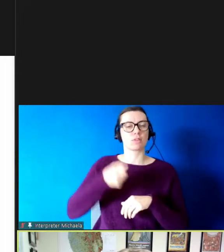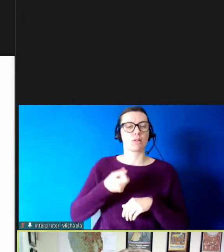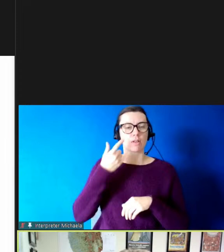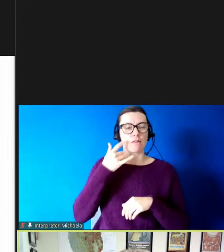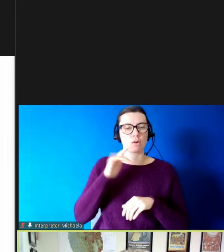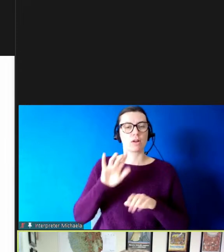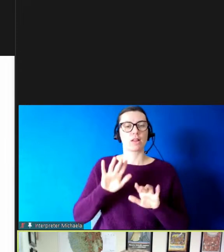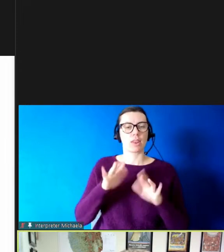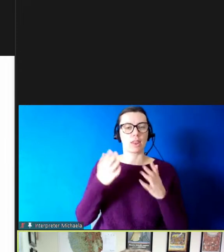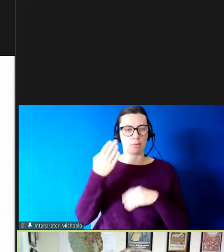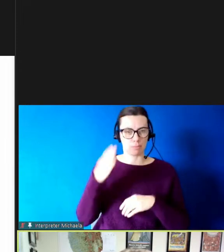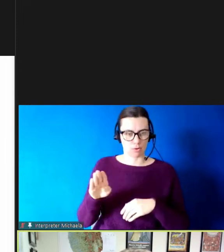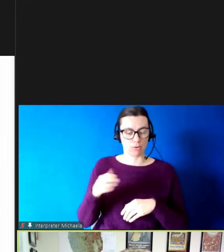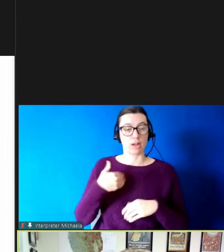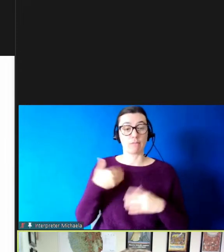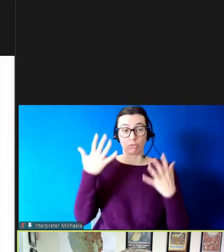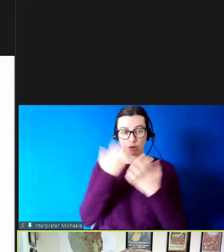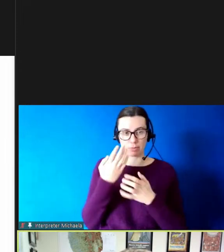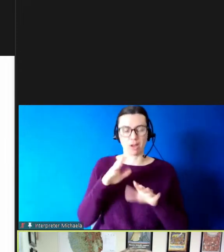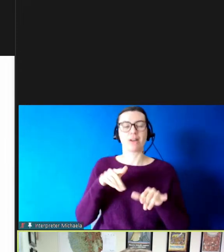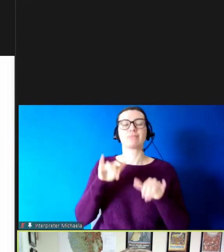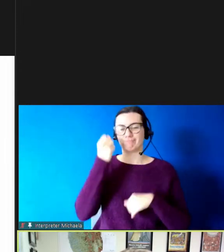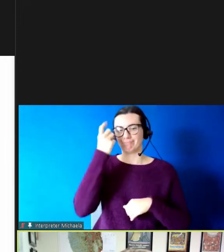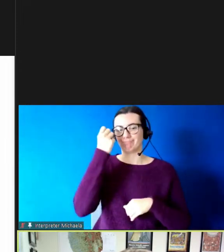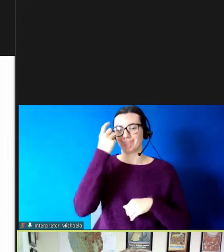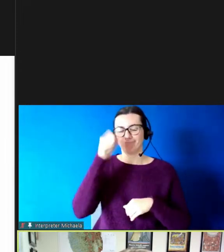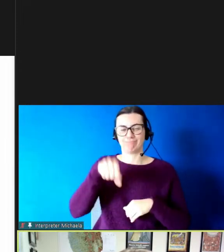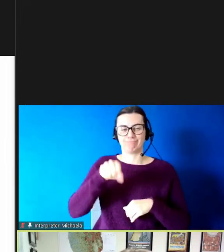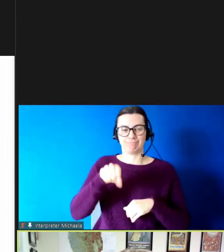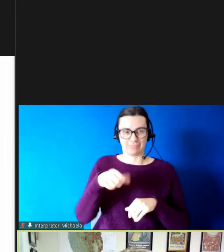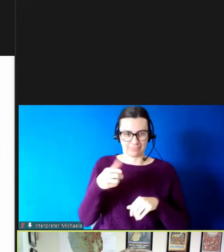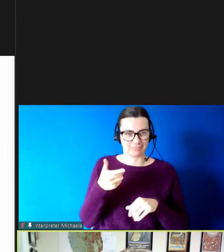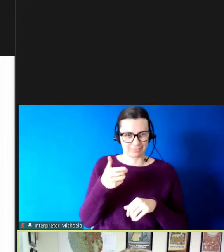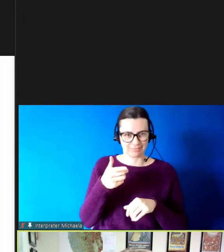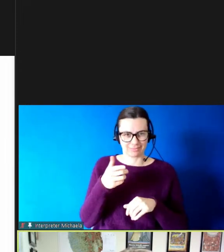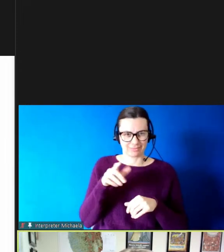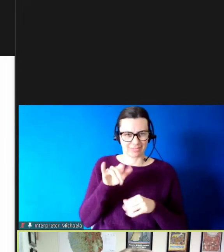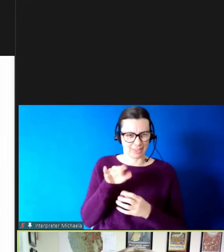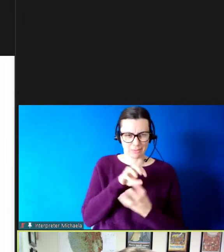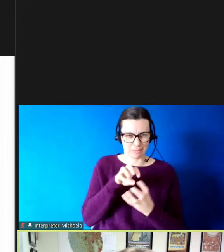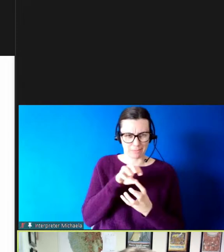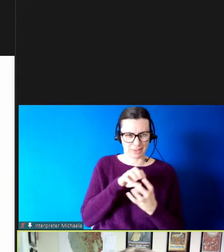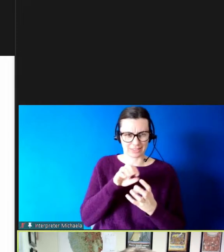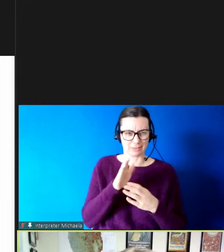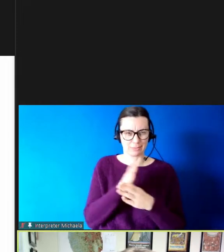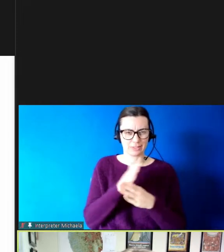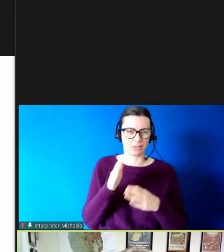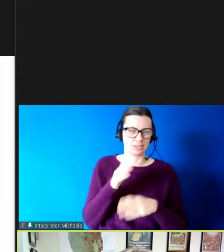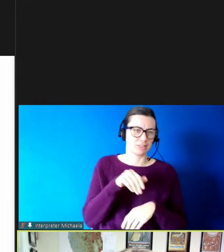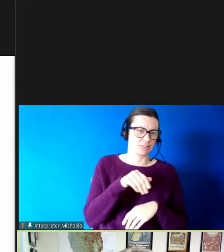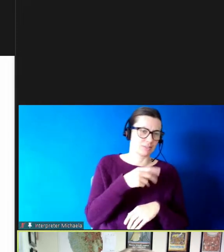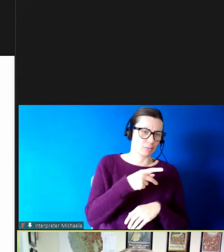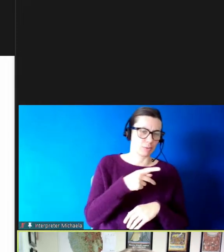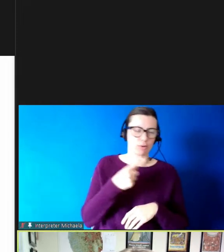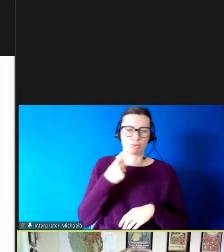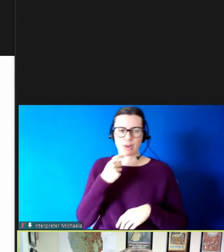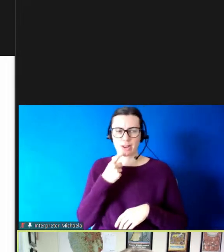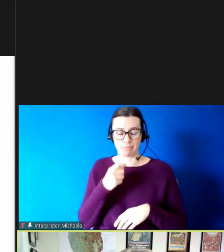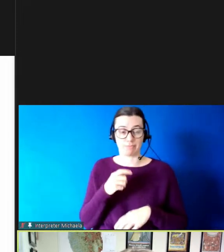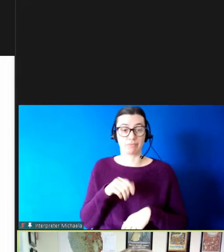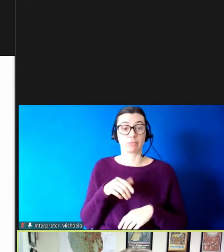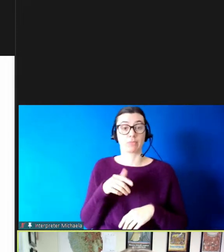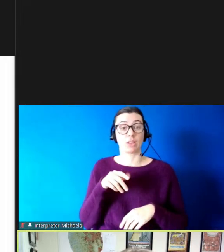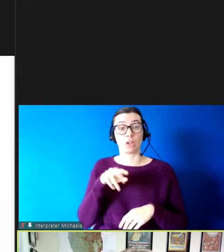blue. There is a dark blue. I see the dark blue is mixed in between the purple and the red. For our point of view, Rancho